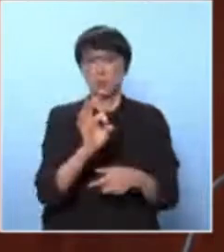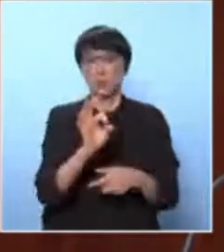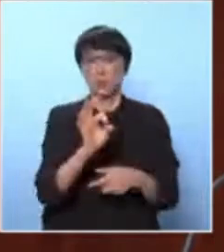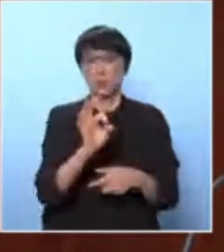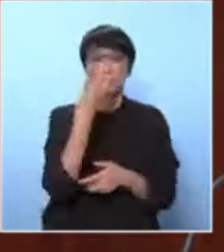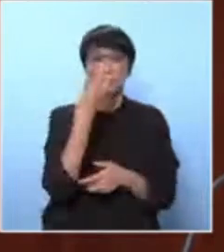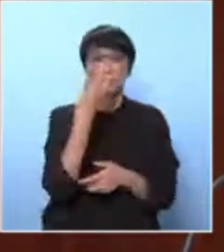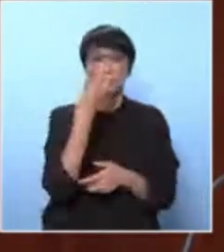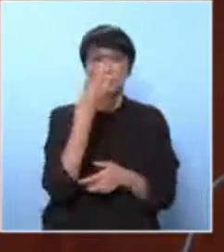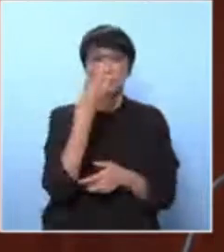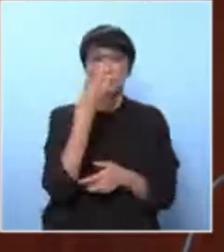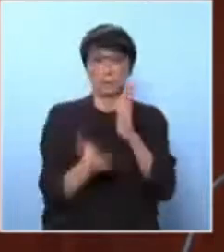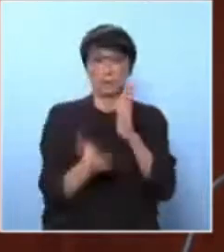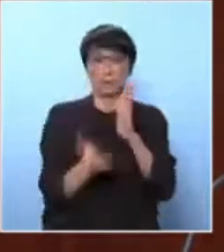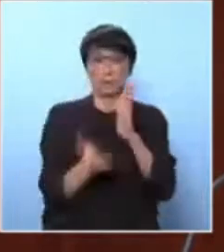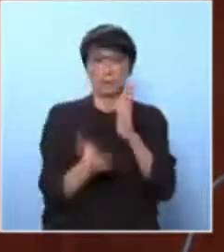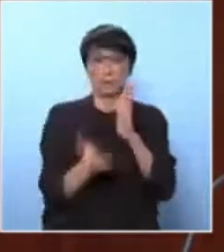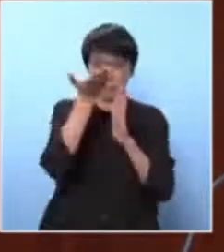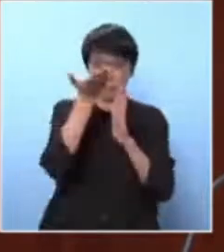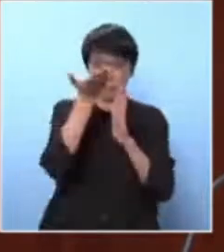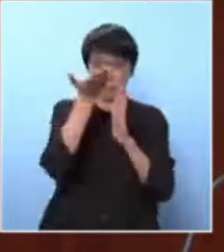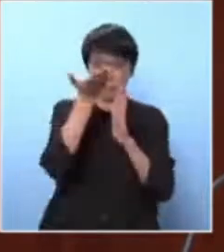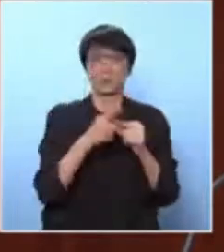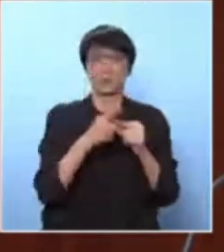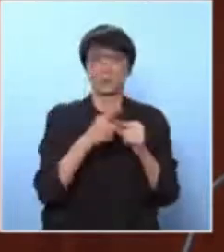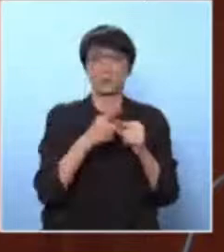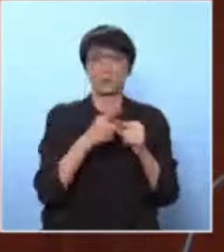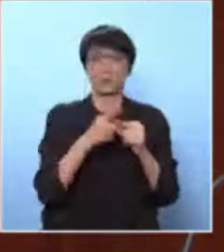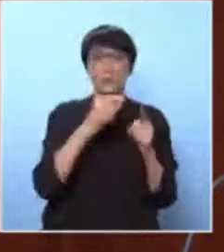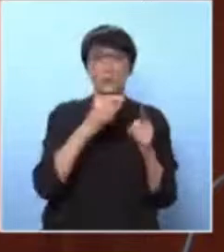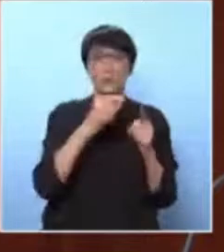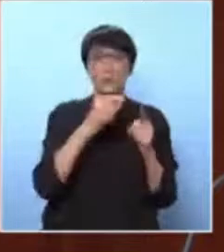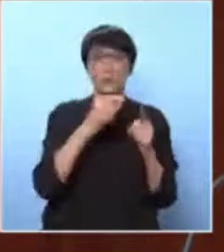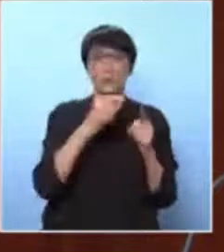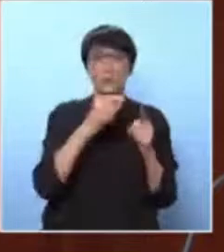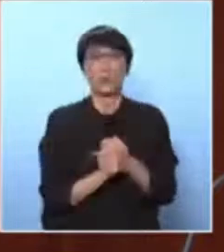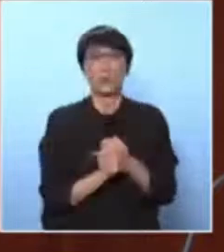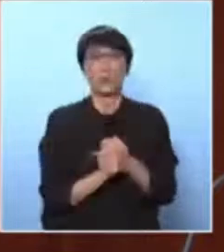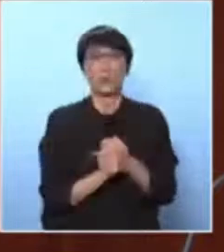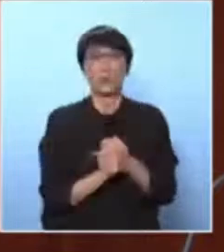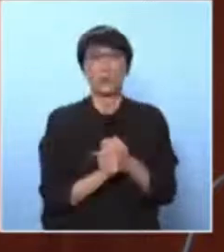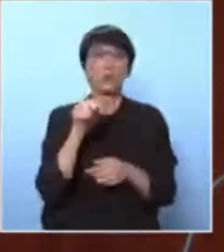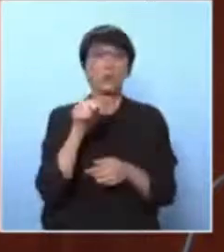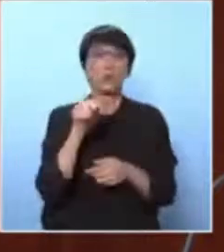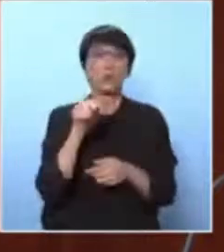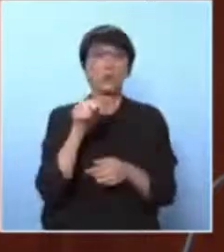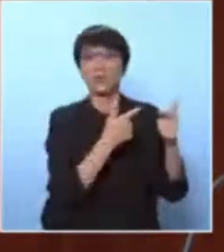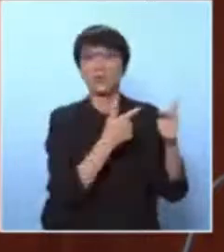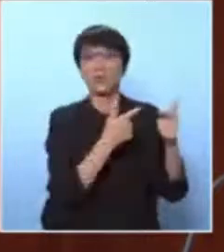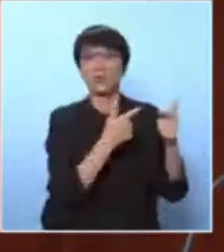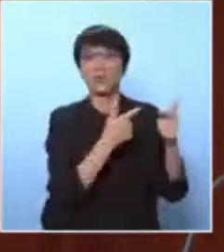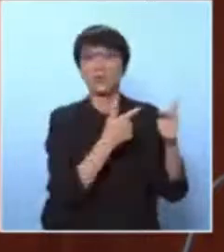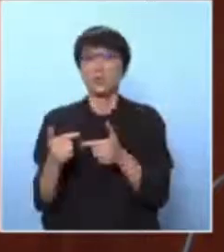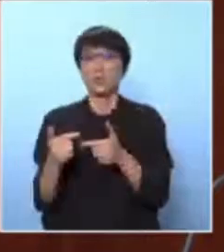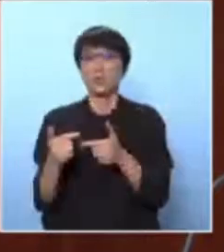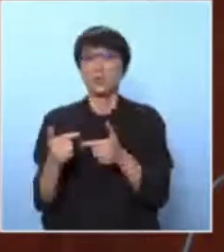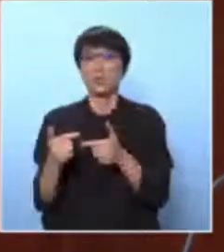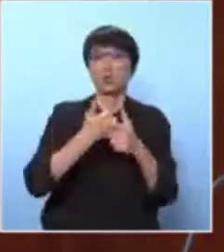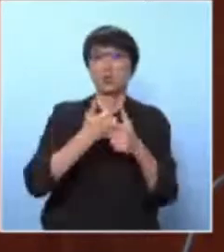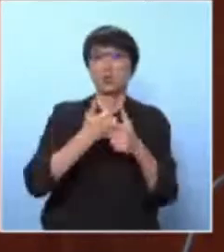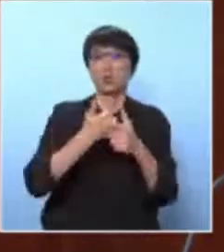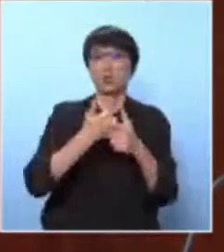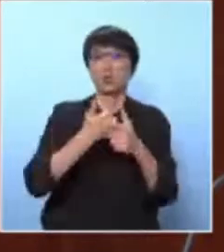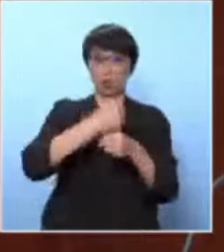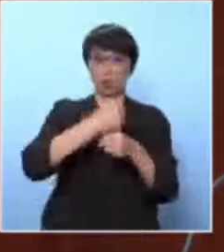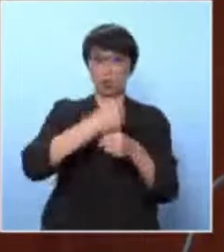To encourage these persons to rejoin the workforce, those who have worked for 6 consecutive months will be provided